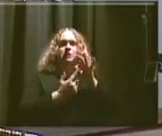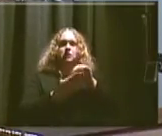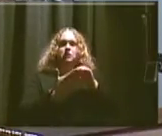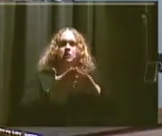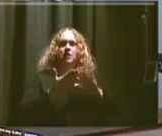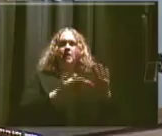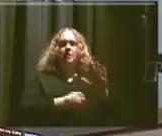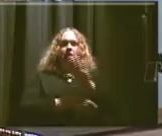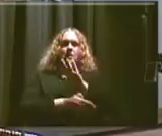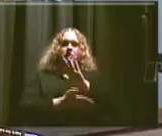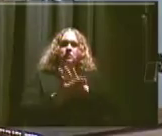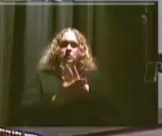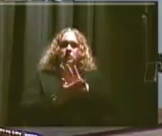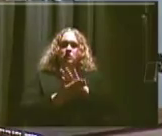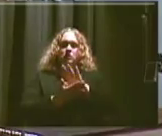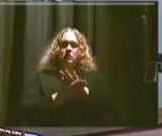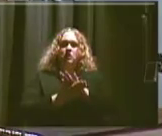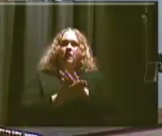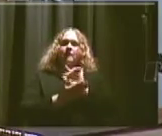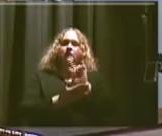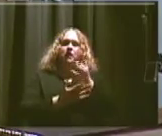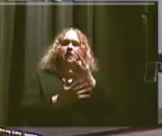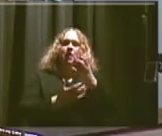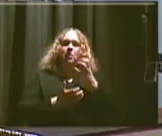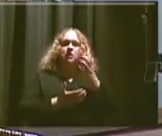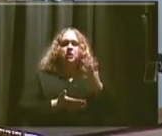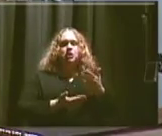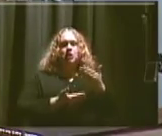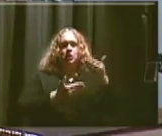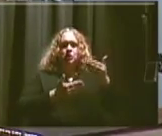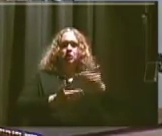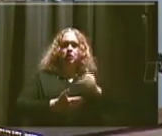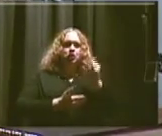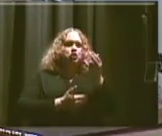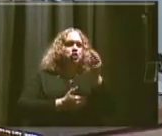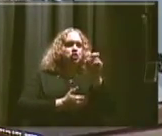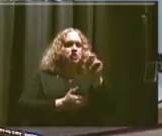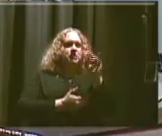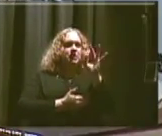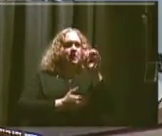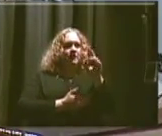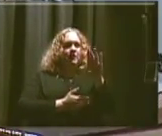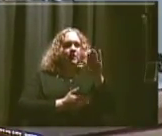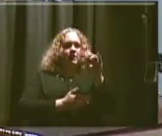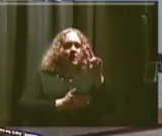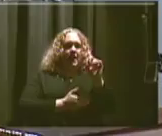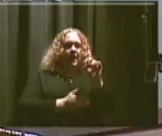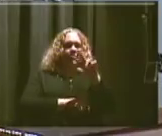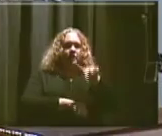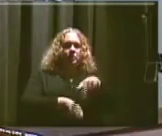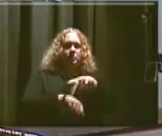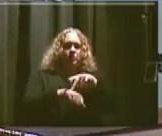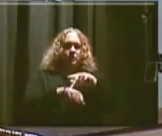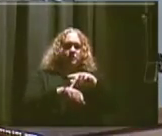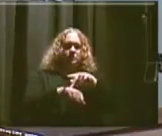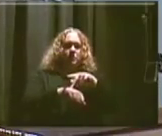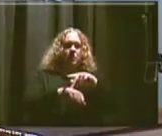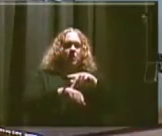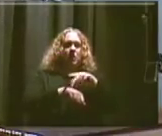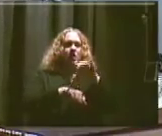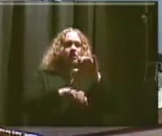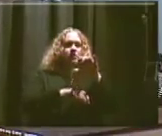like to introduce to you Jennifer Cave, principal at No Middle School. Please come forward to introduce your